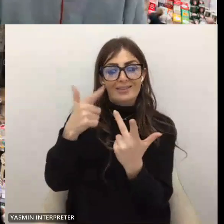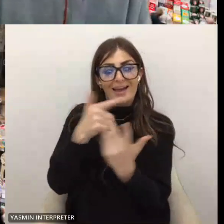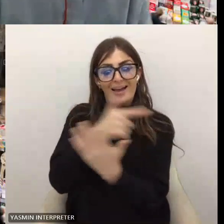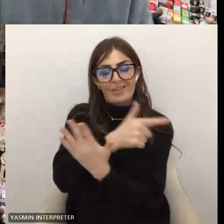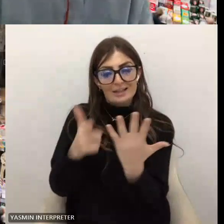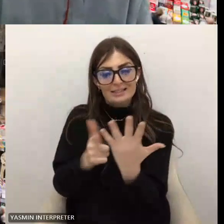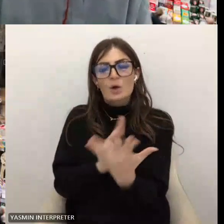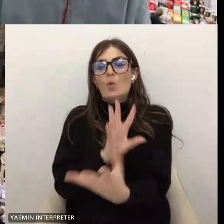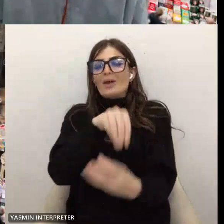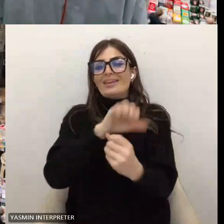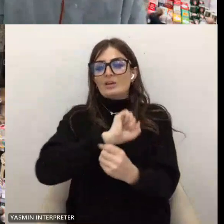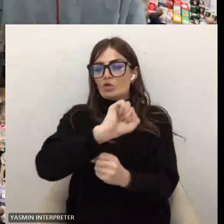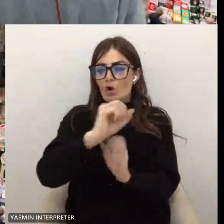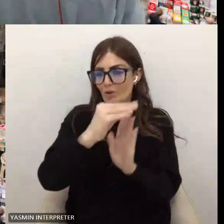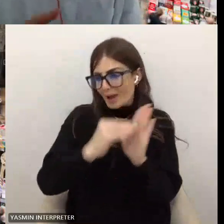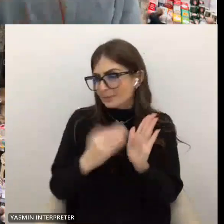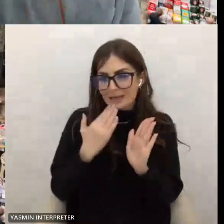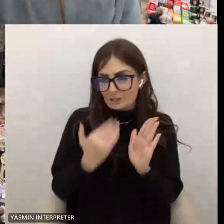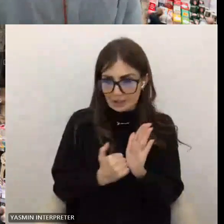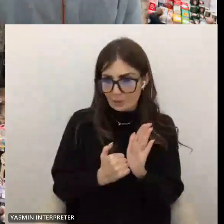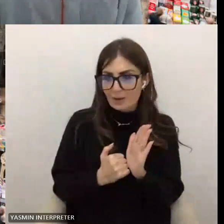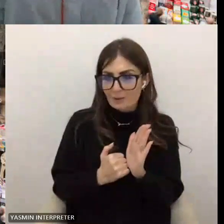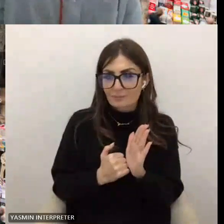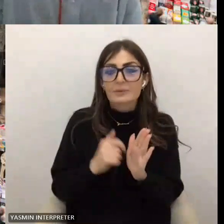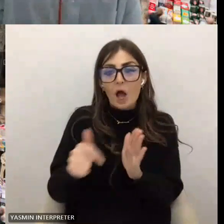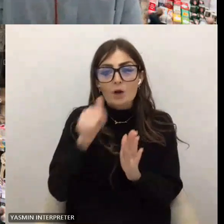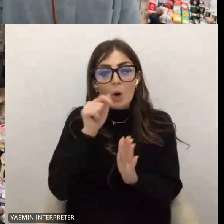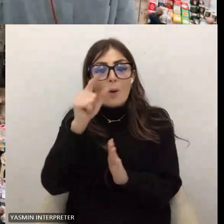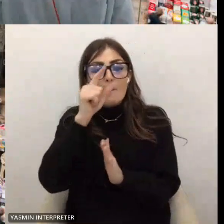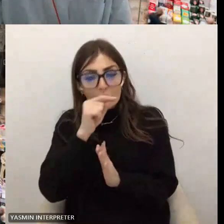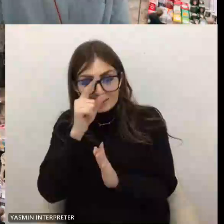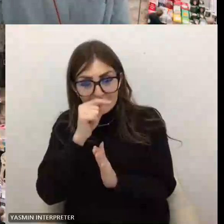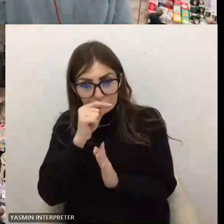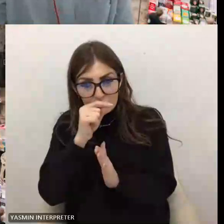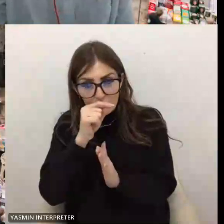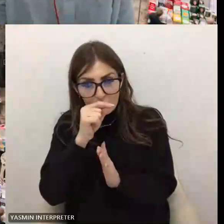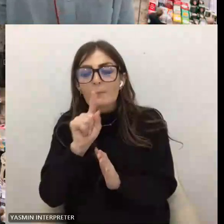your application as well, even if they're potential ones.